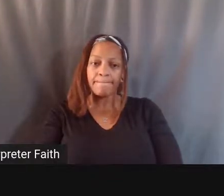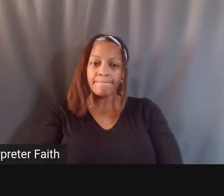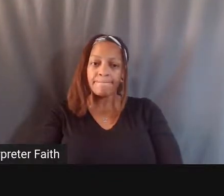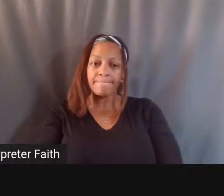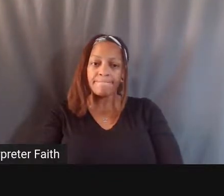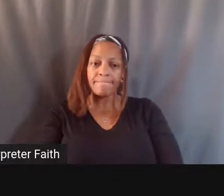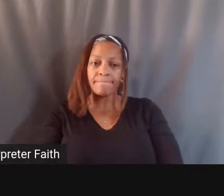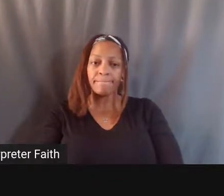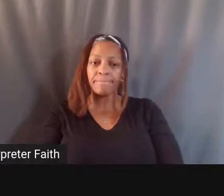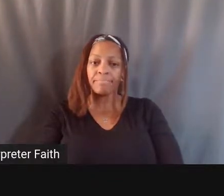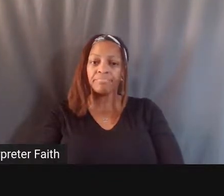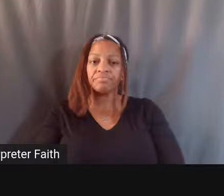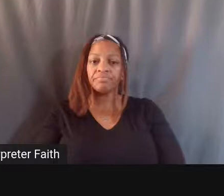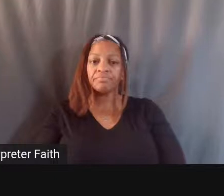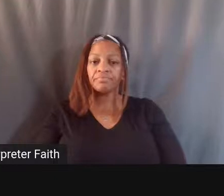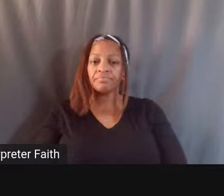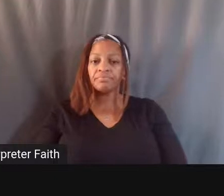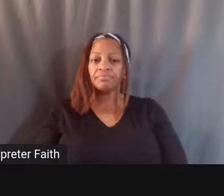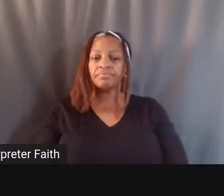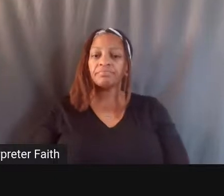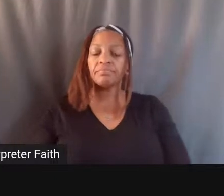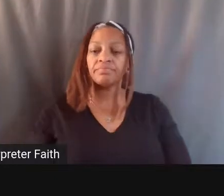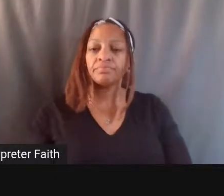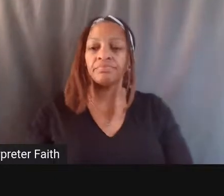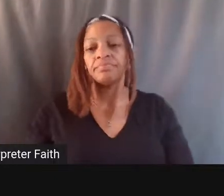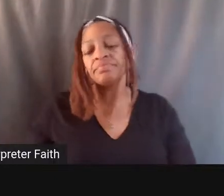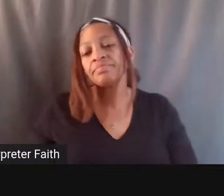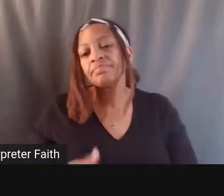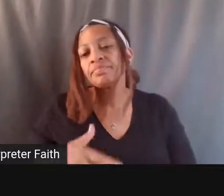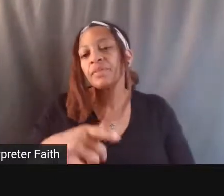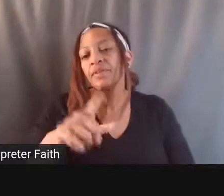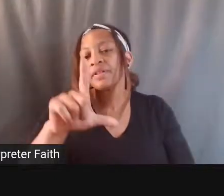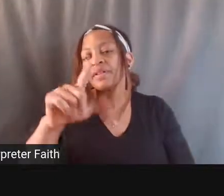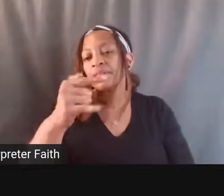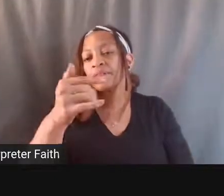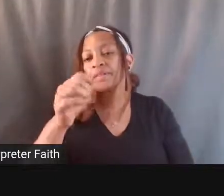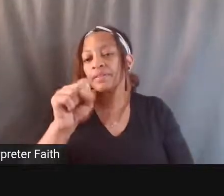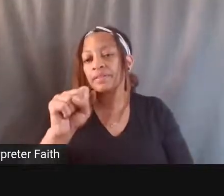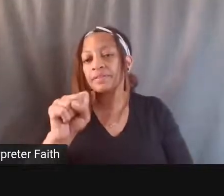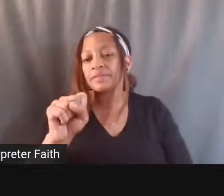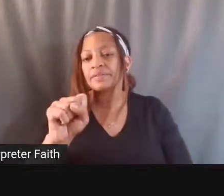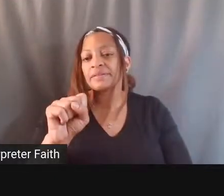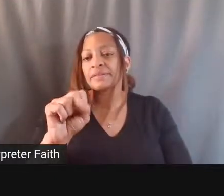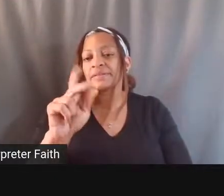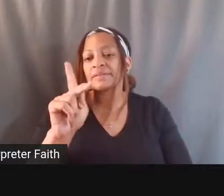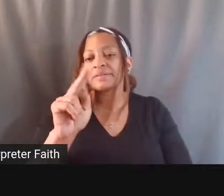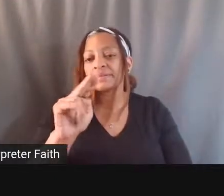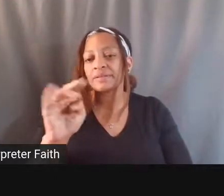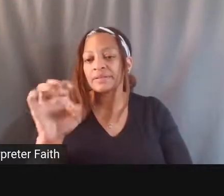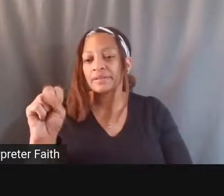Then continue down your upper legs, knees, and lower legs.